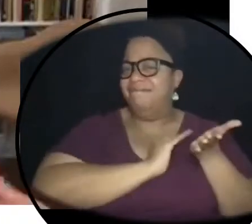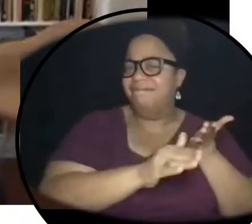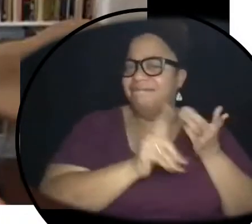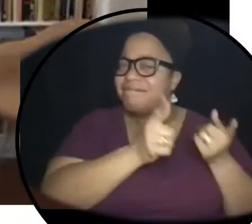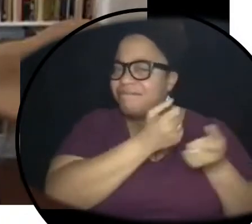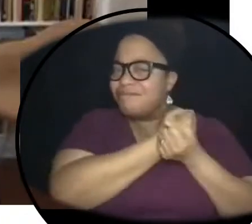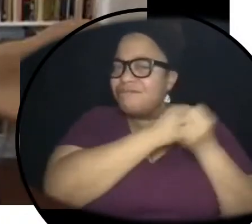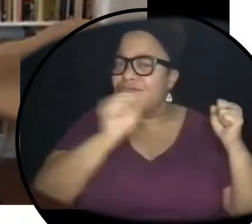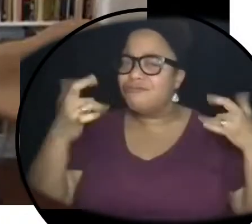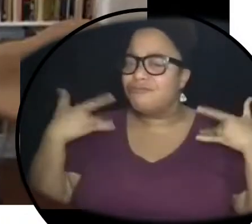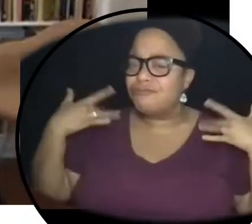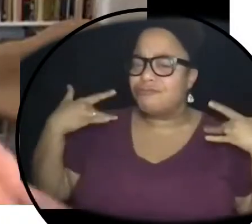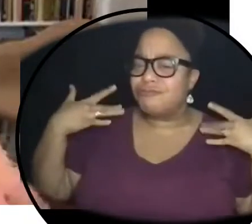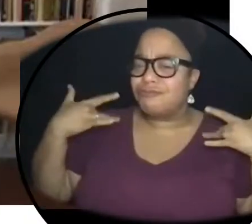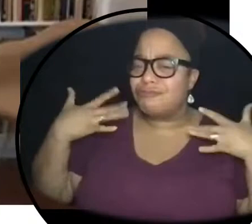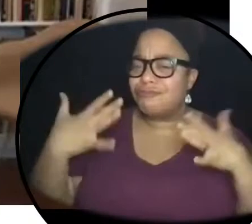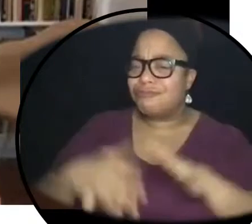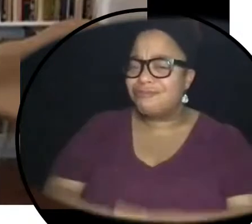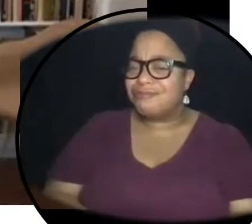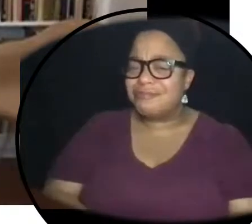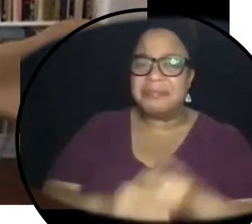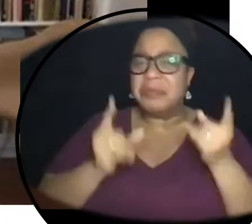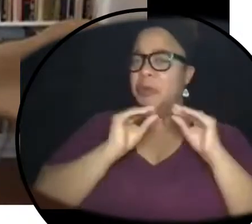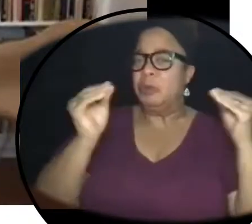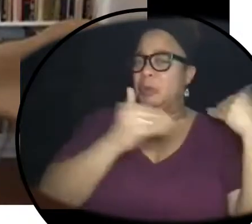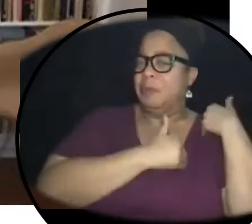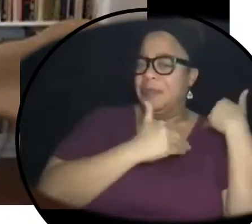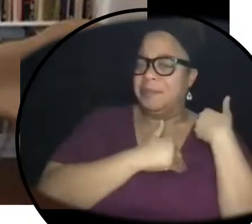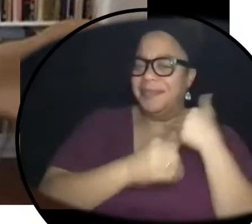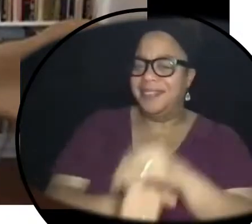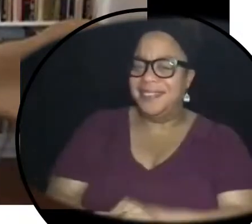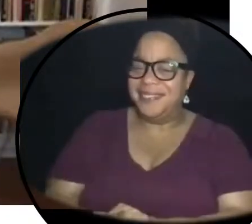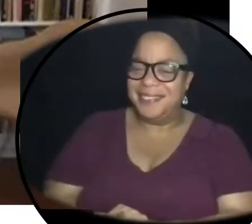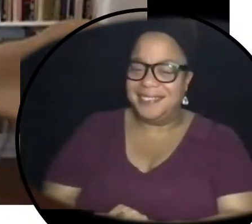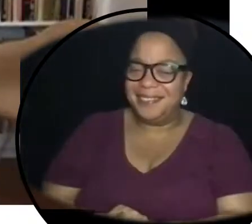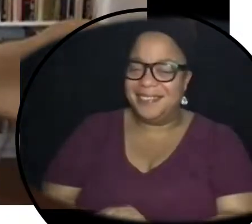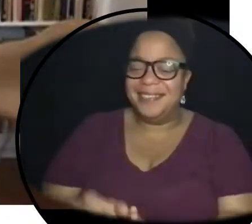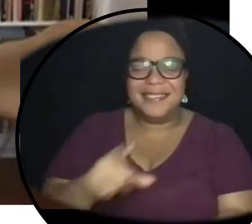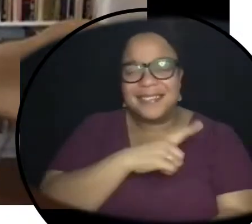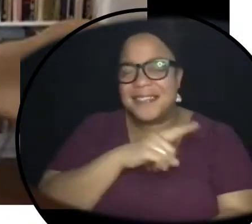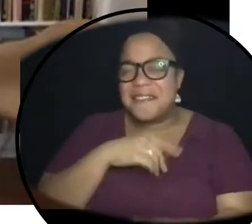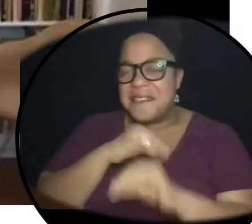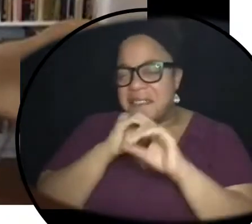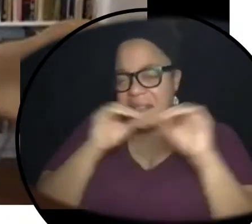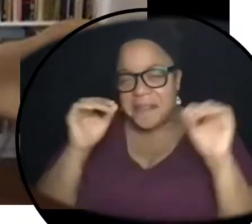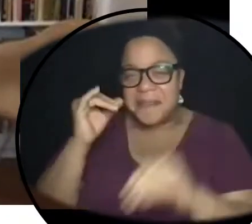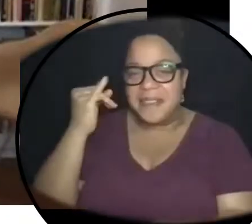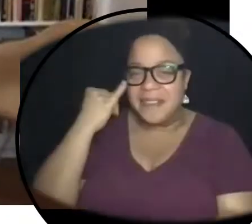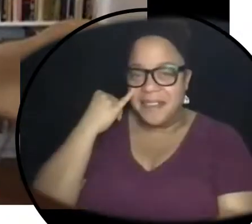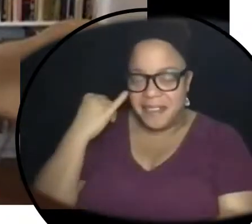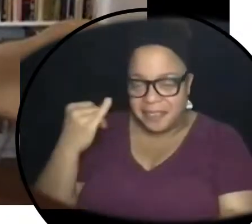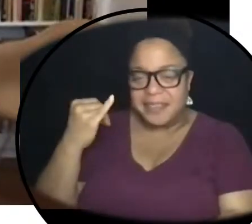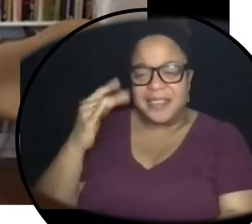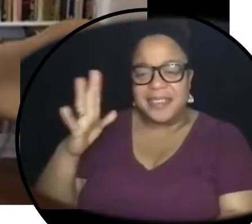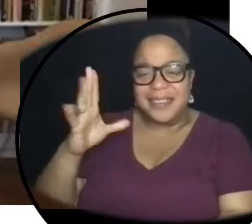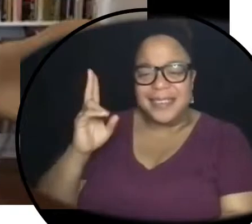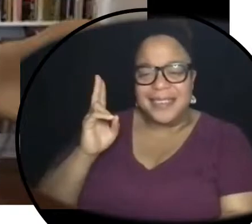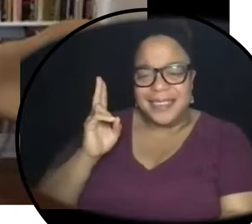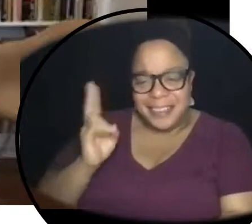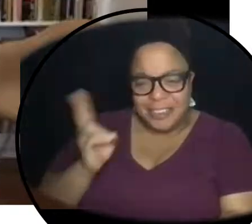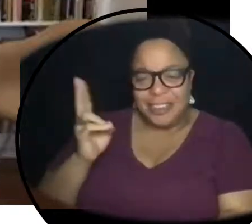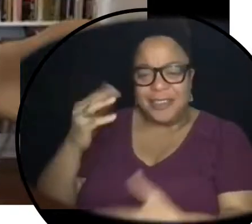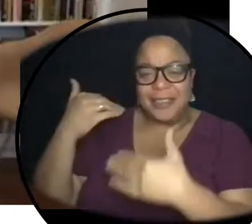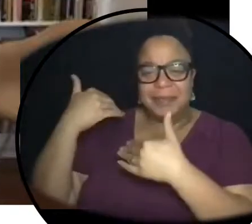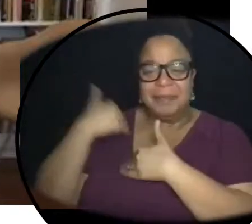that capitalism urges is a perpetual present. It's one of the reasons we find ourselves trying